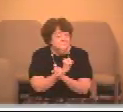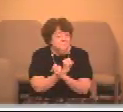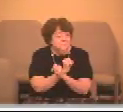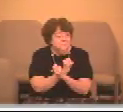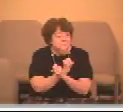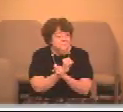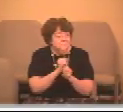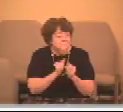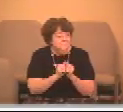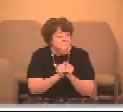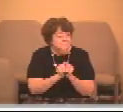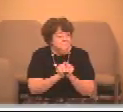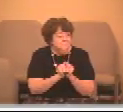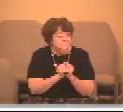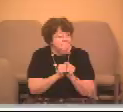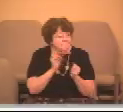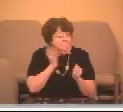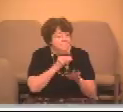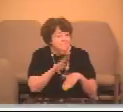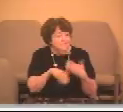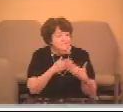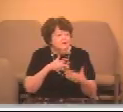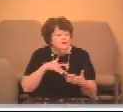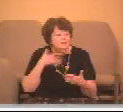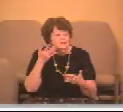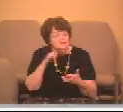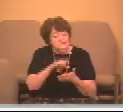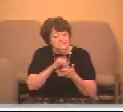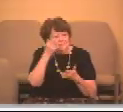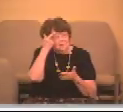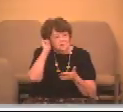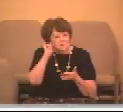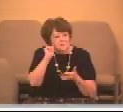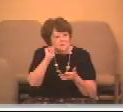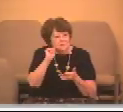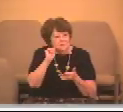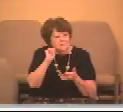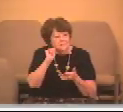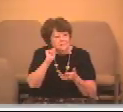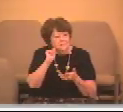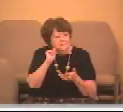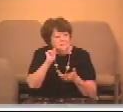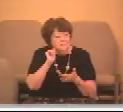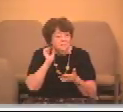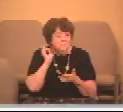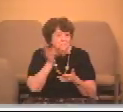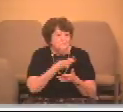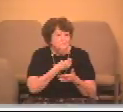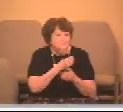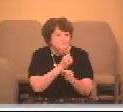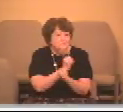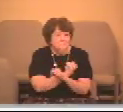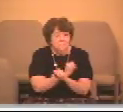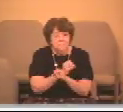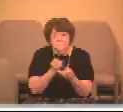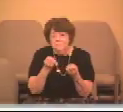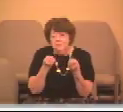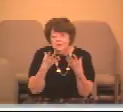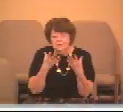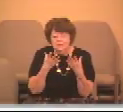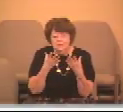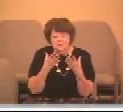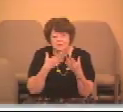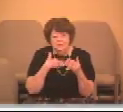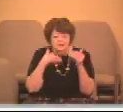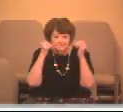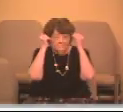probably have been weary because of physical exertion or mental exertion. And my hope